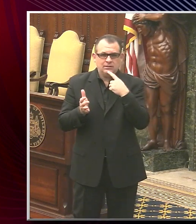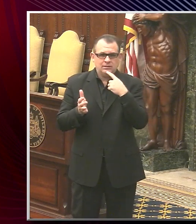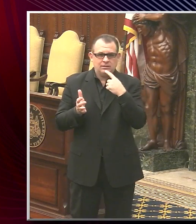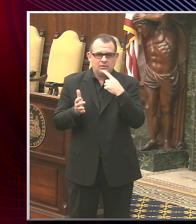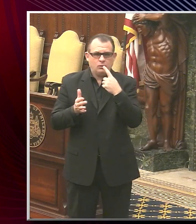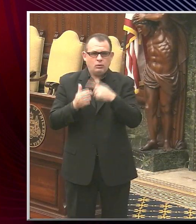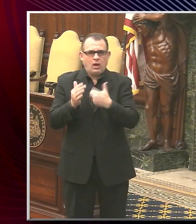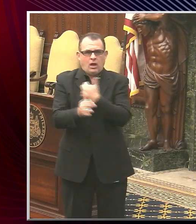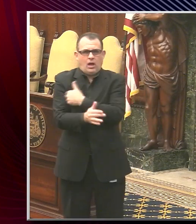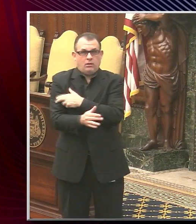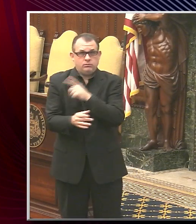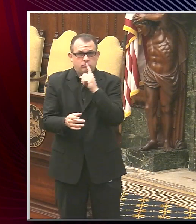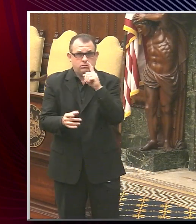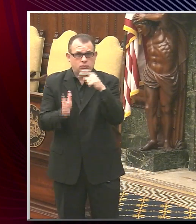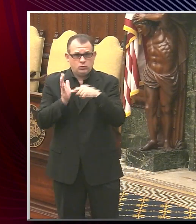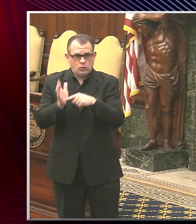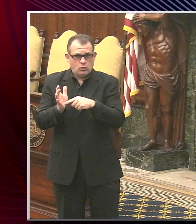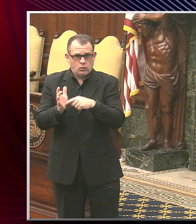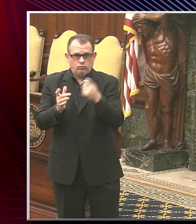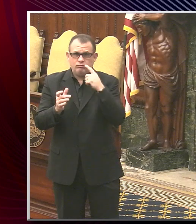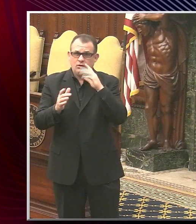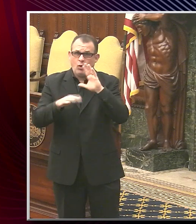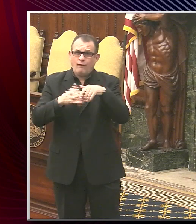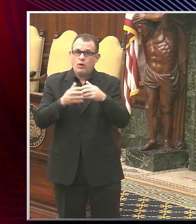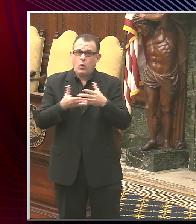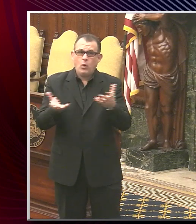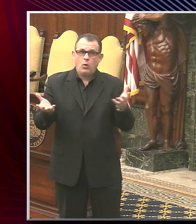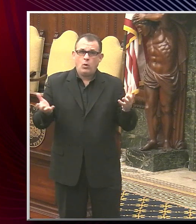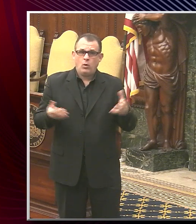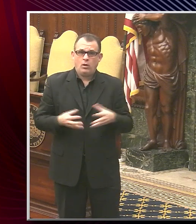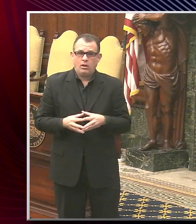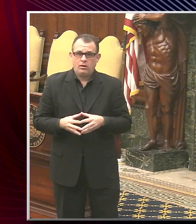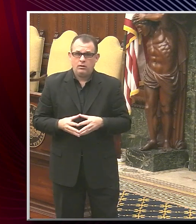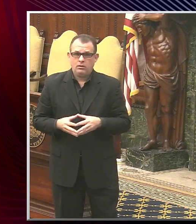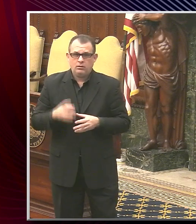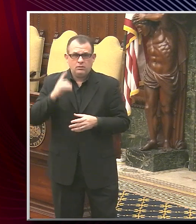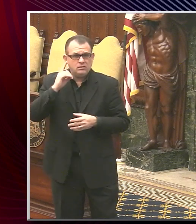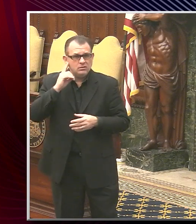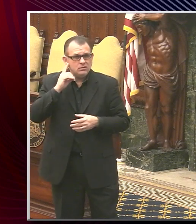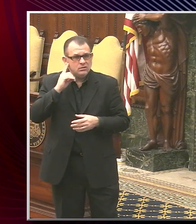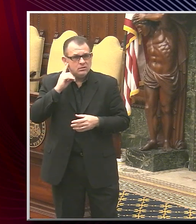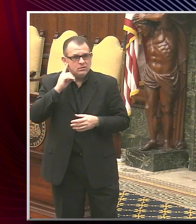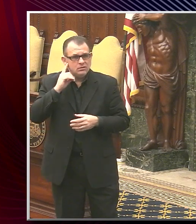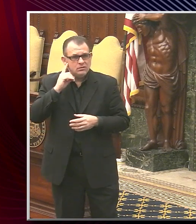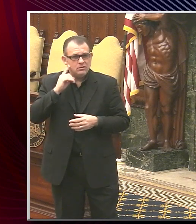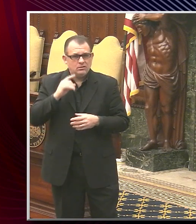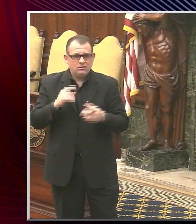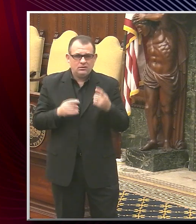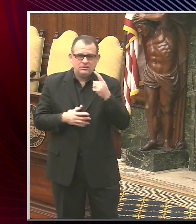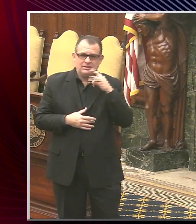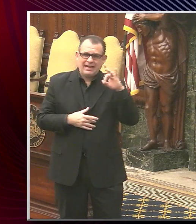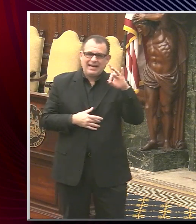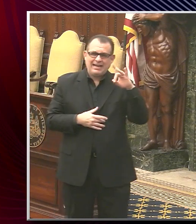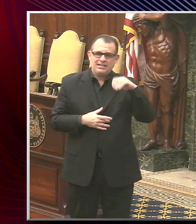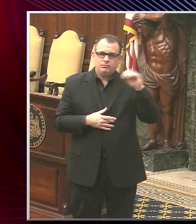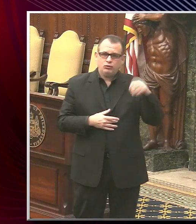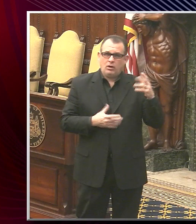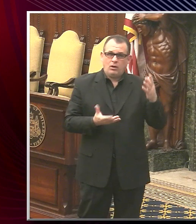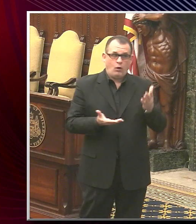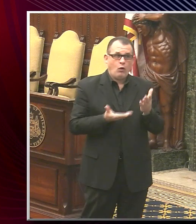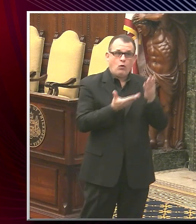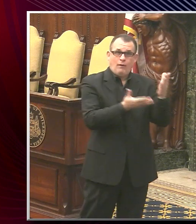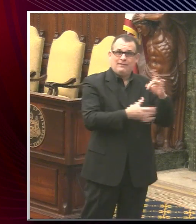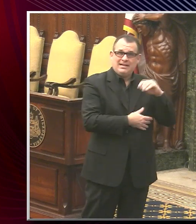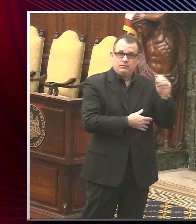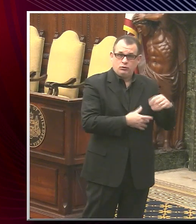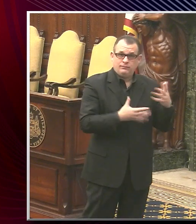overall? Overall about, I think, in the high 70s or 80% of people offered the vaccine had